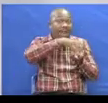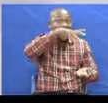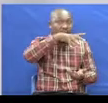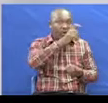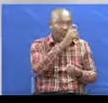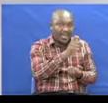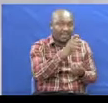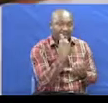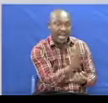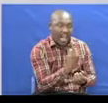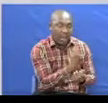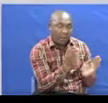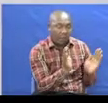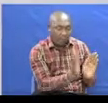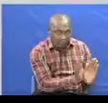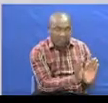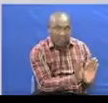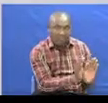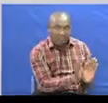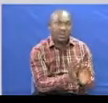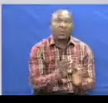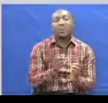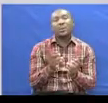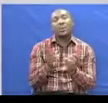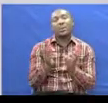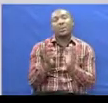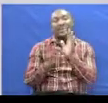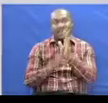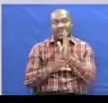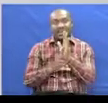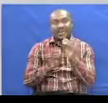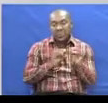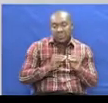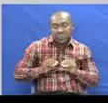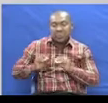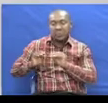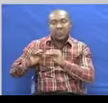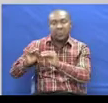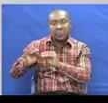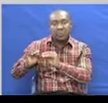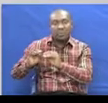to get the value of this x. So let's check by using,